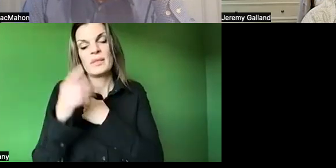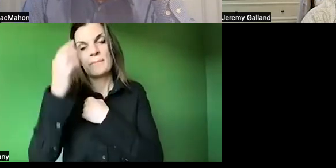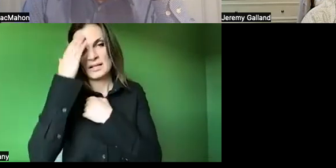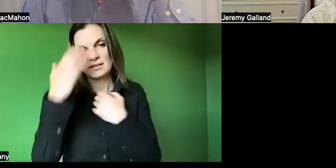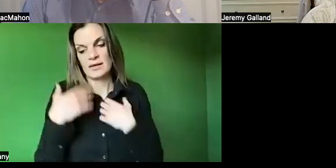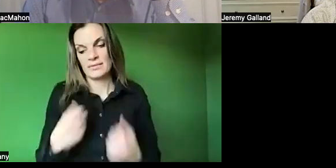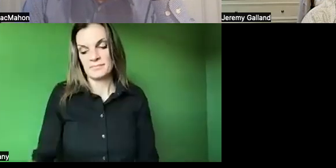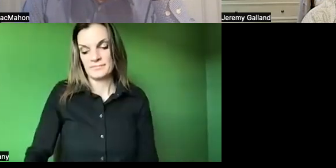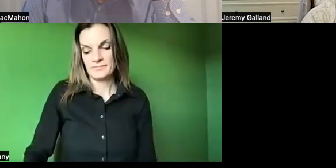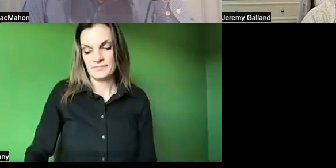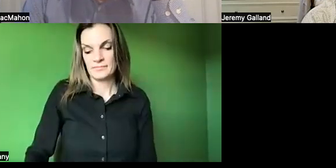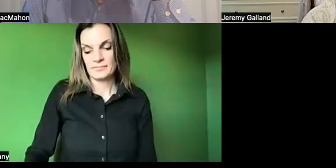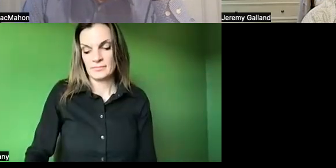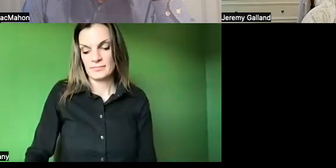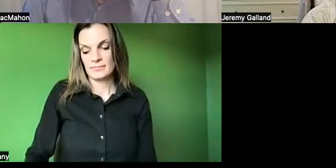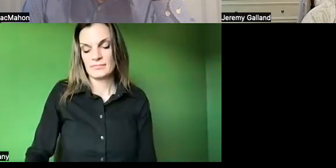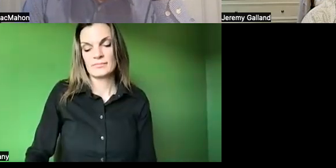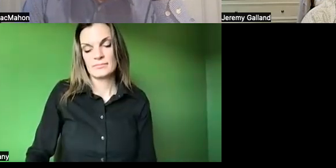health. And